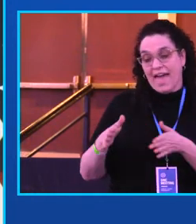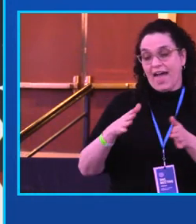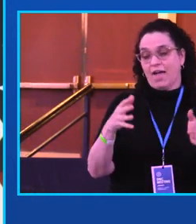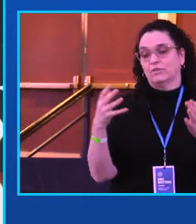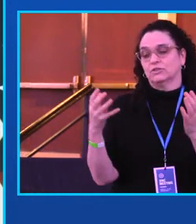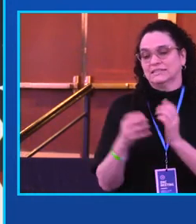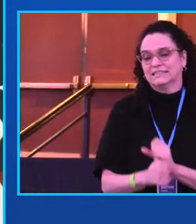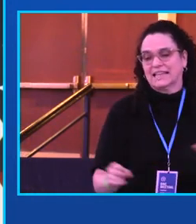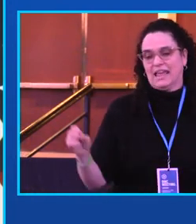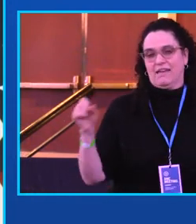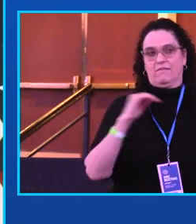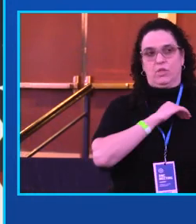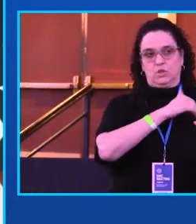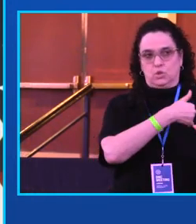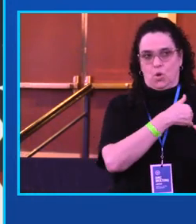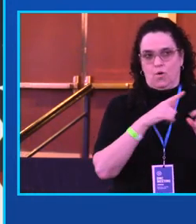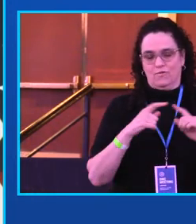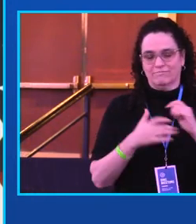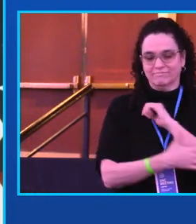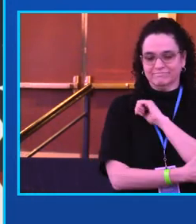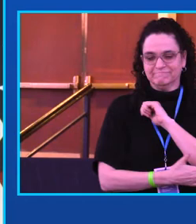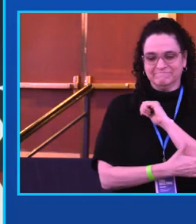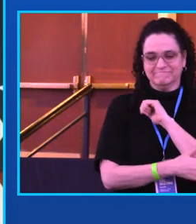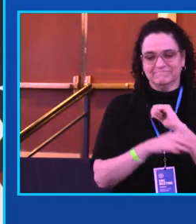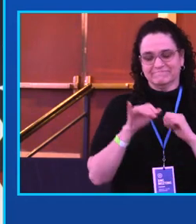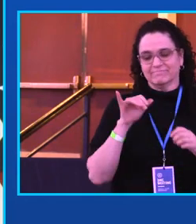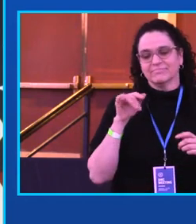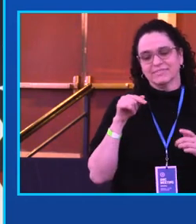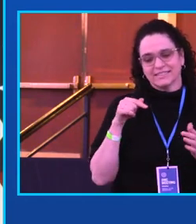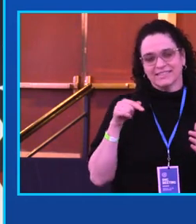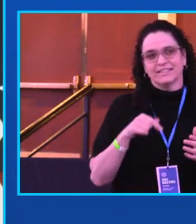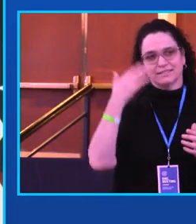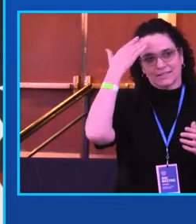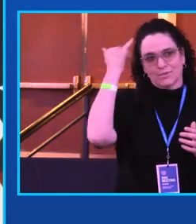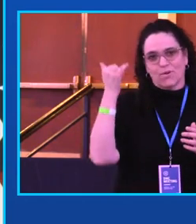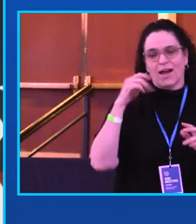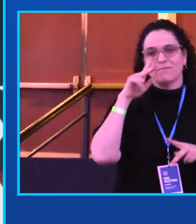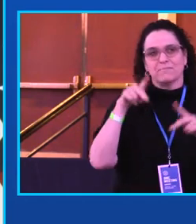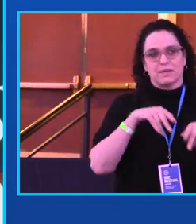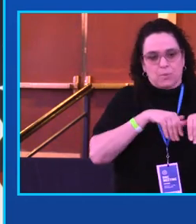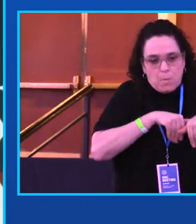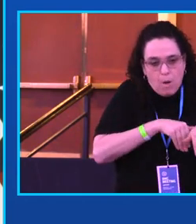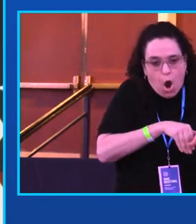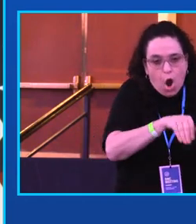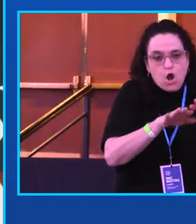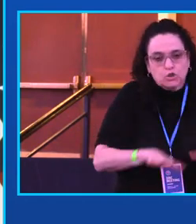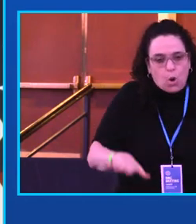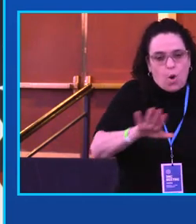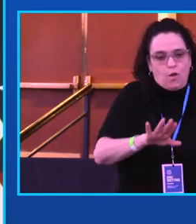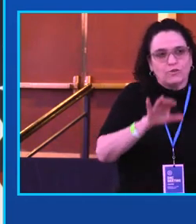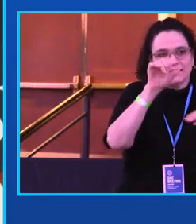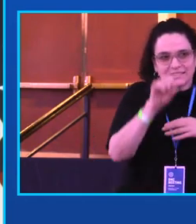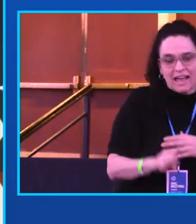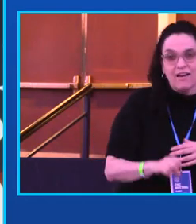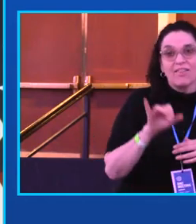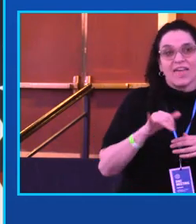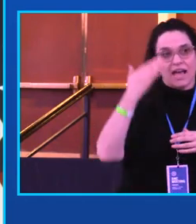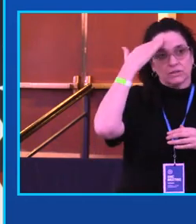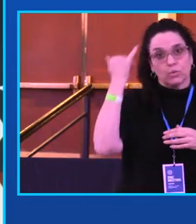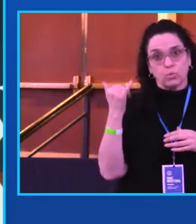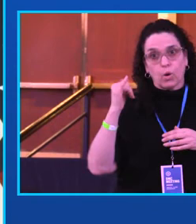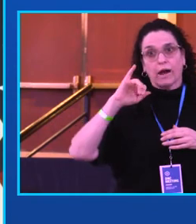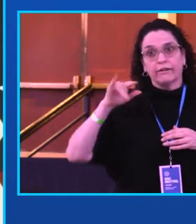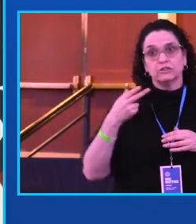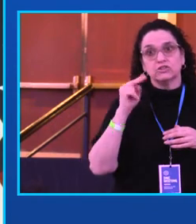a nation. This is why people marched across the South. This is why John Lewis was willing to bleed